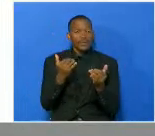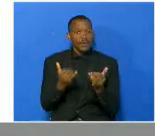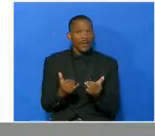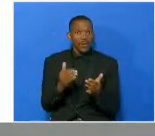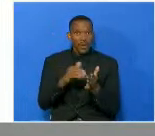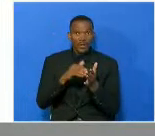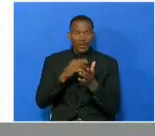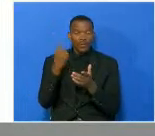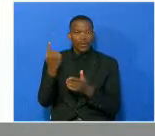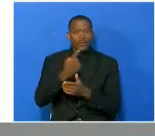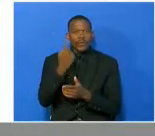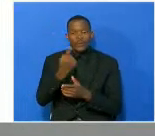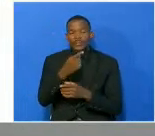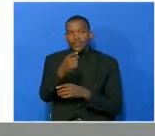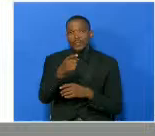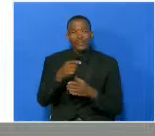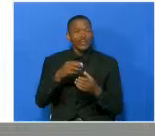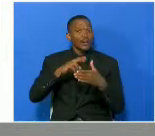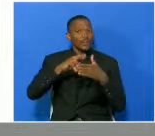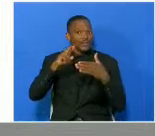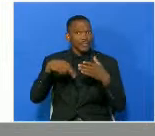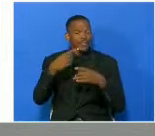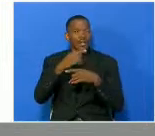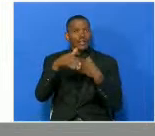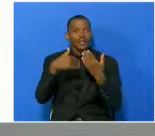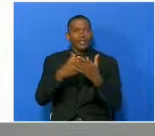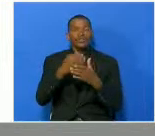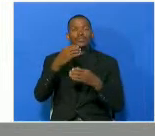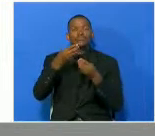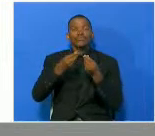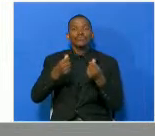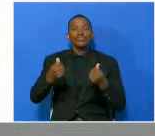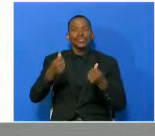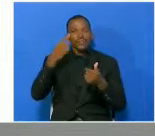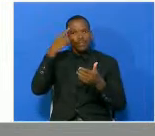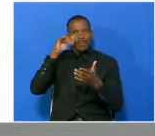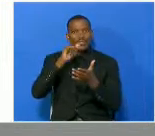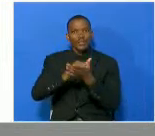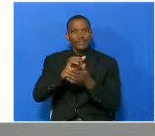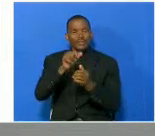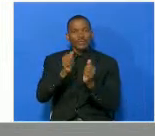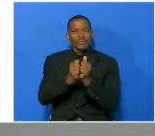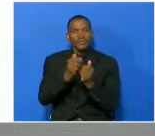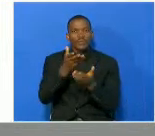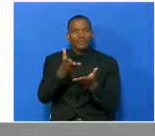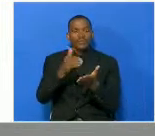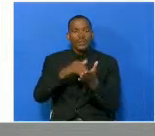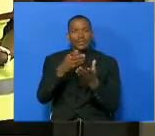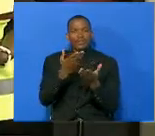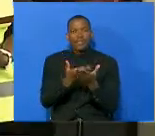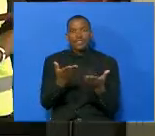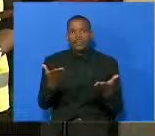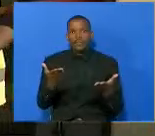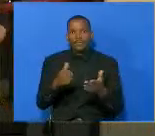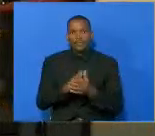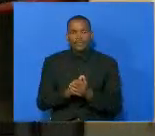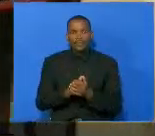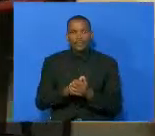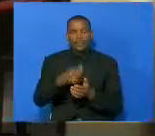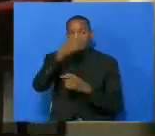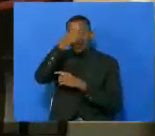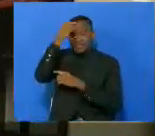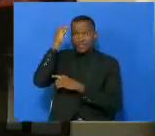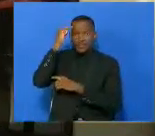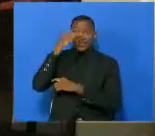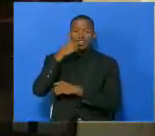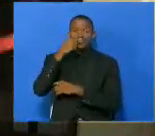Assembly production, the solution provision, repair service, and the training of drones. Reslamba